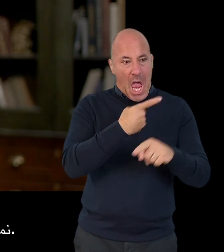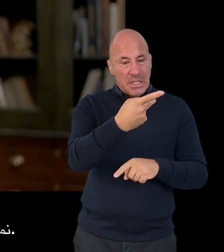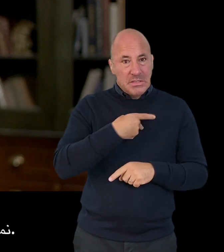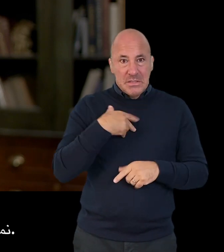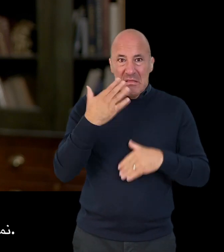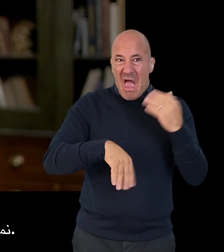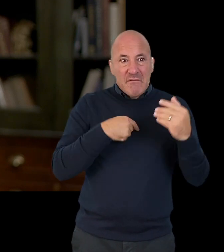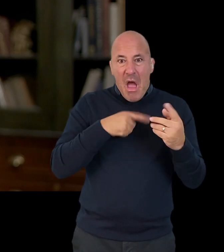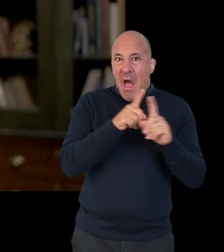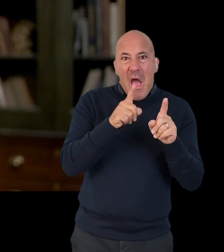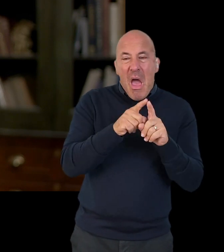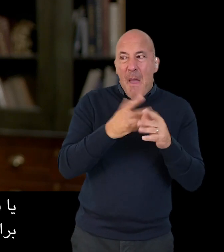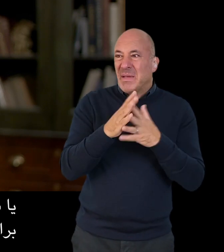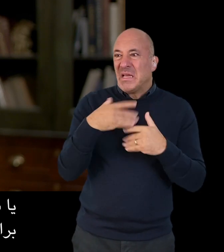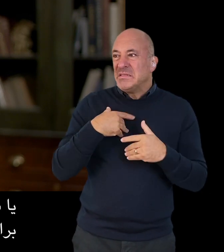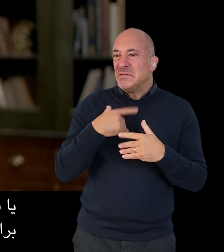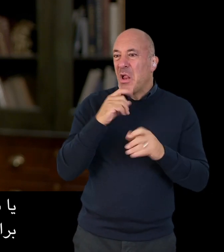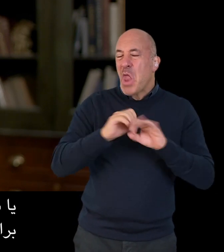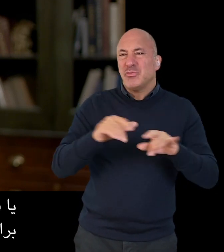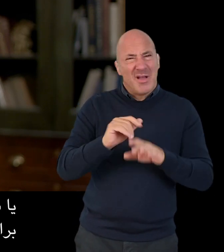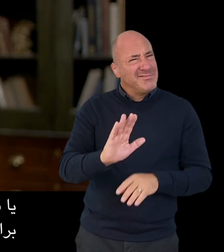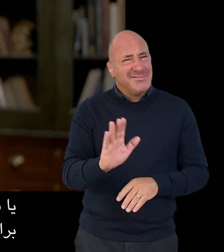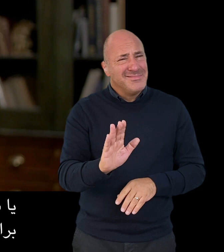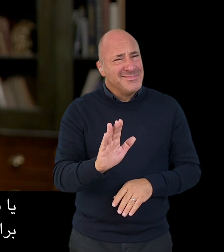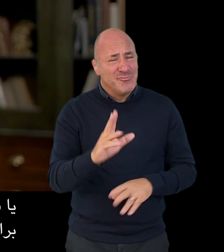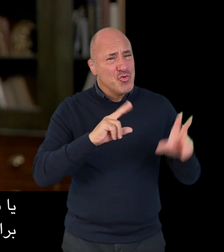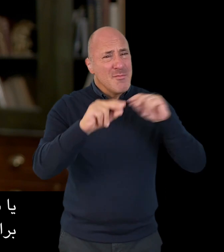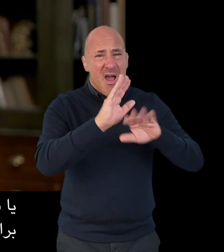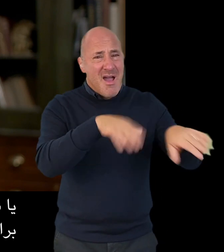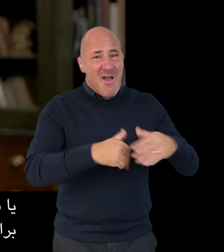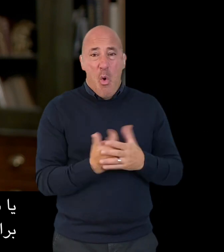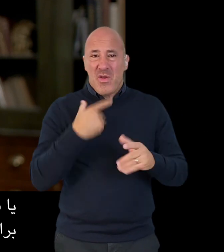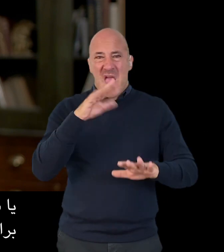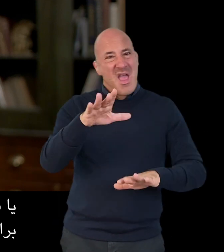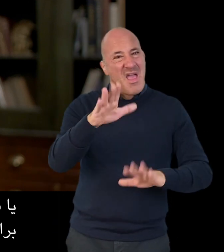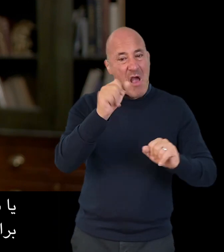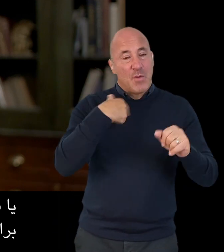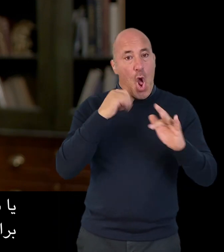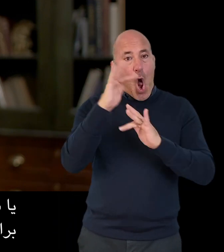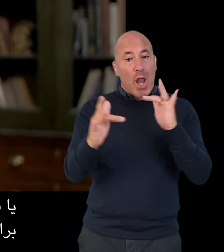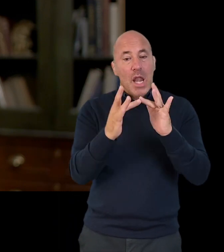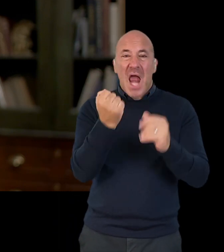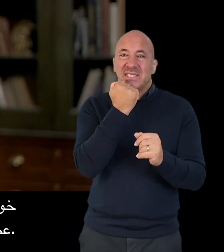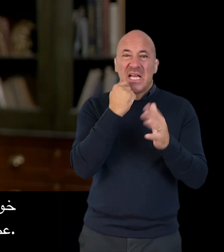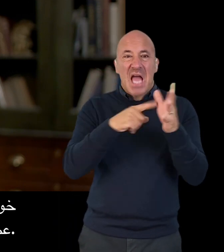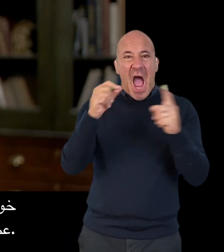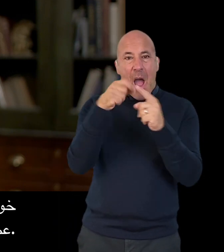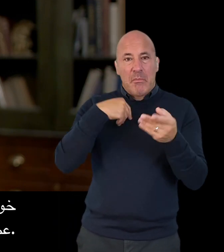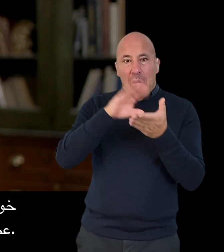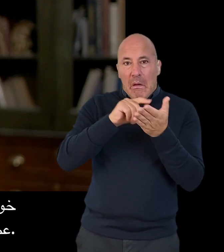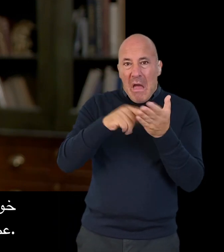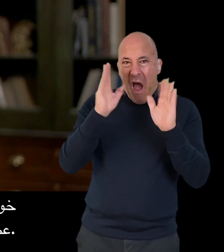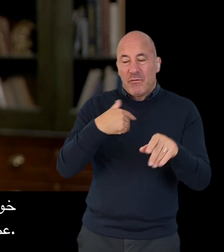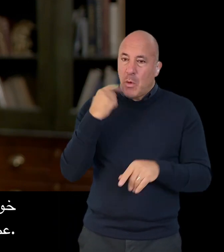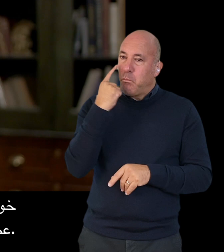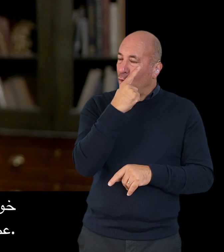same sex as you. Or you may be told that you have to be on online dating apps in order to prove